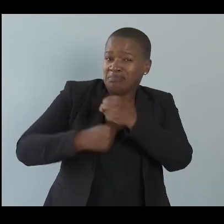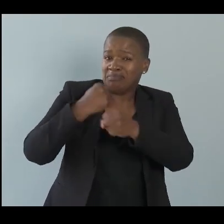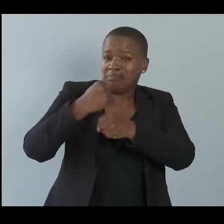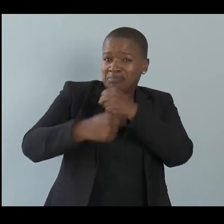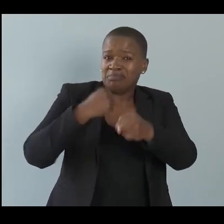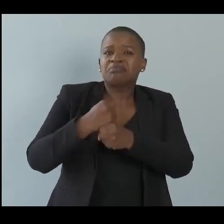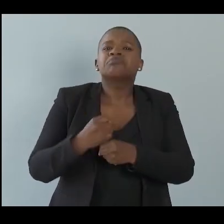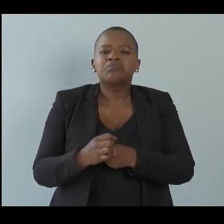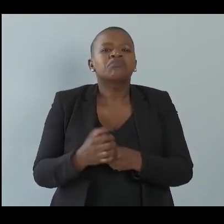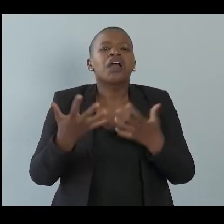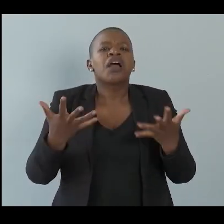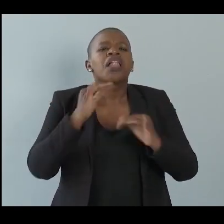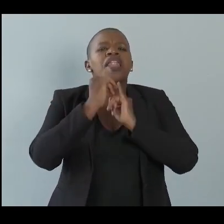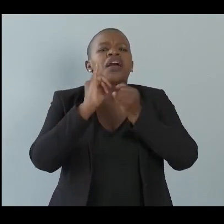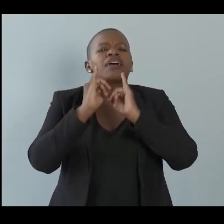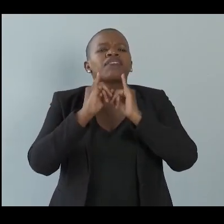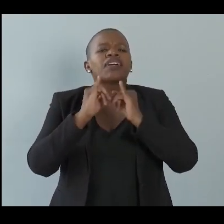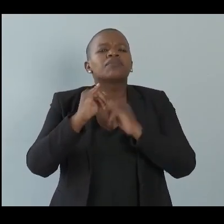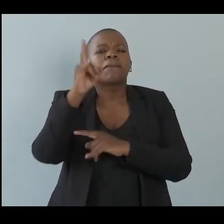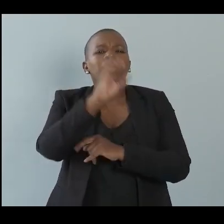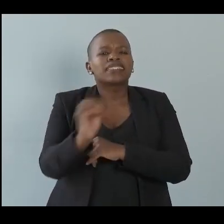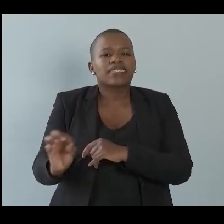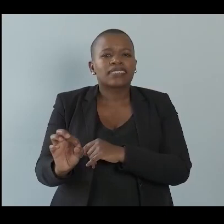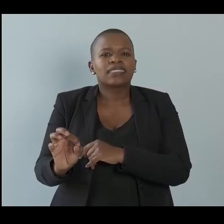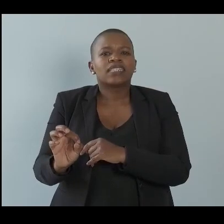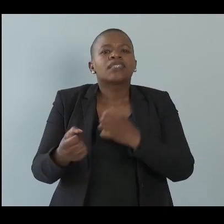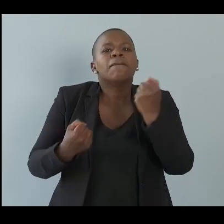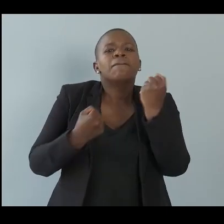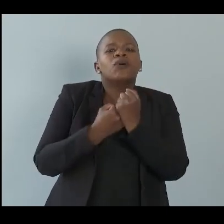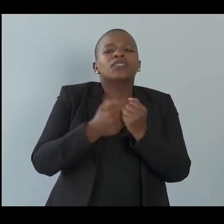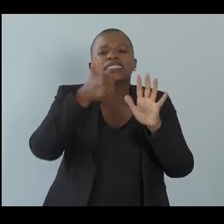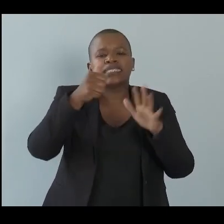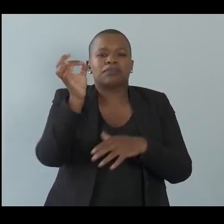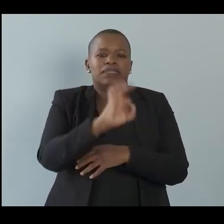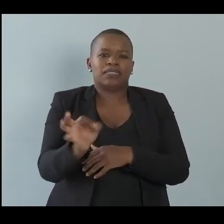up 11%, supported by a 6% growth in annuity revenue.